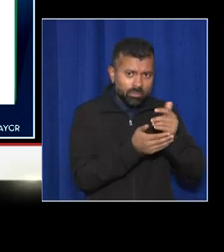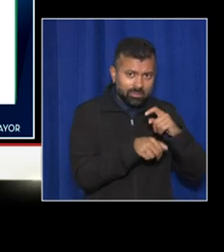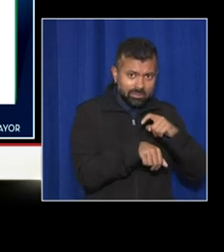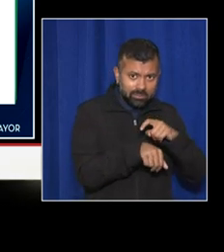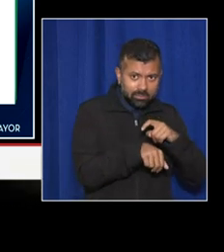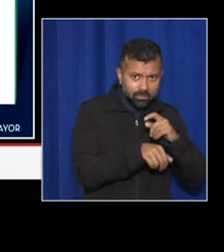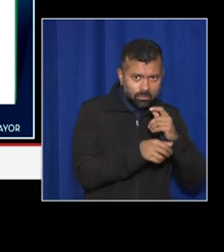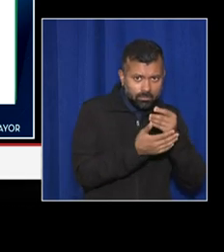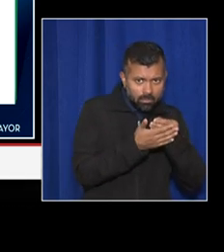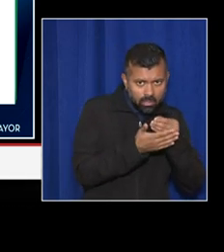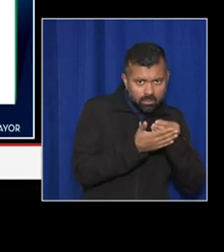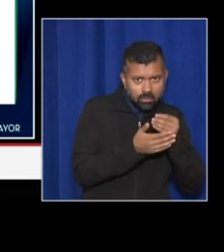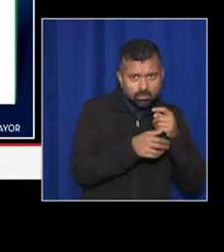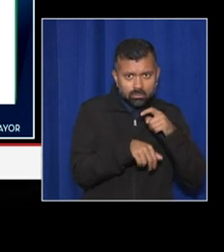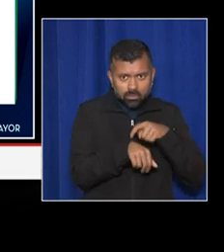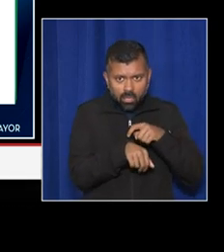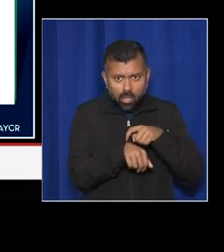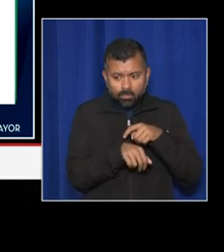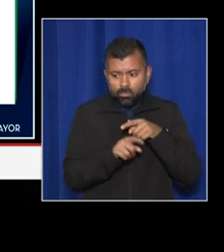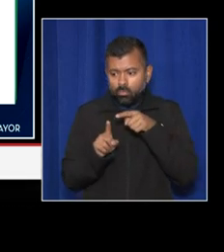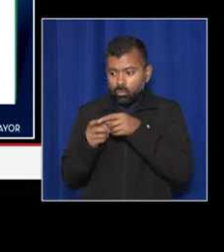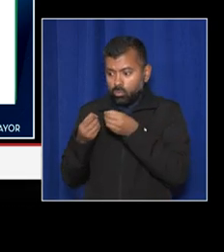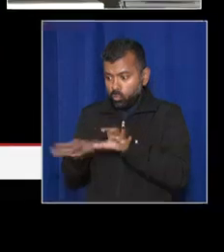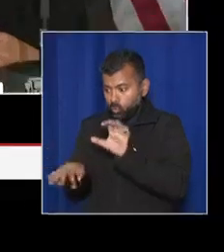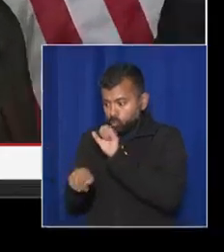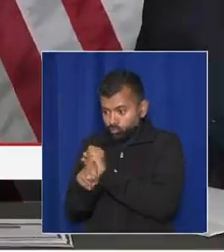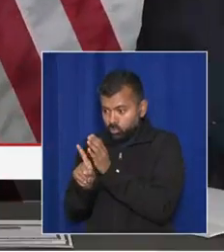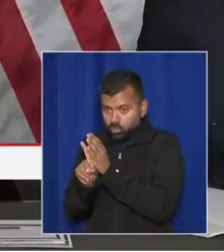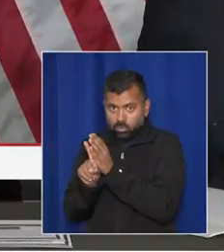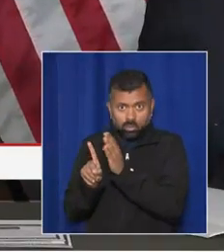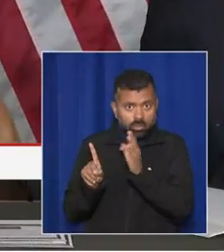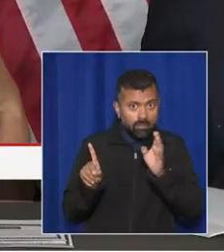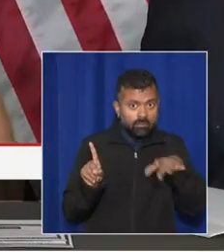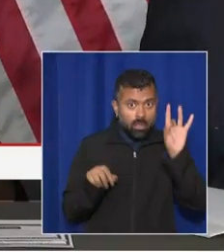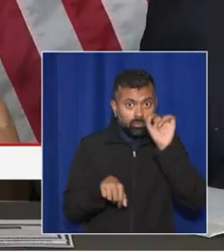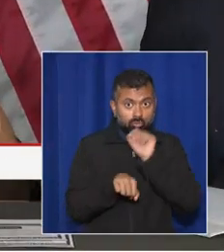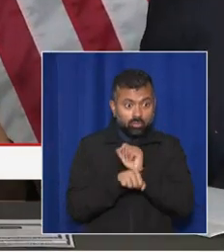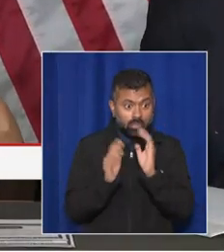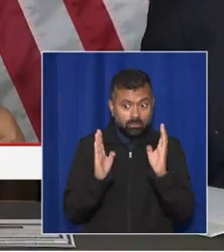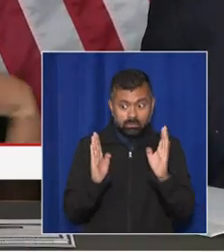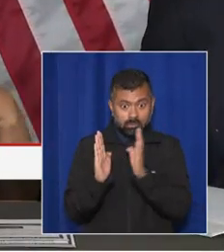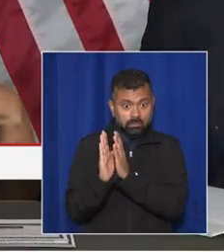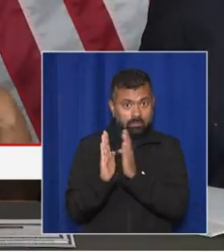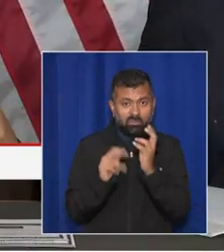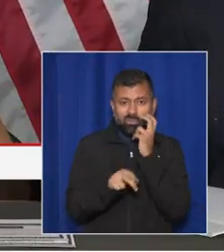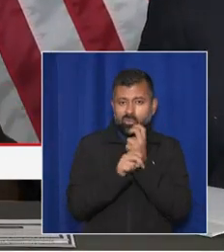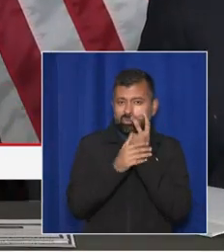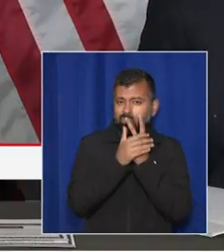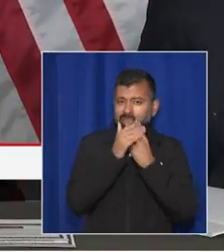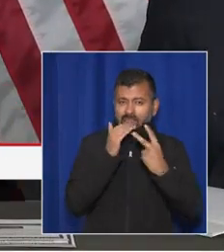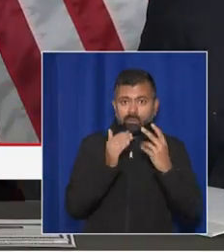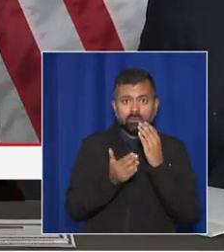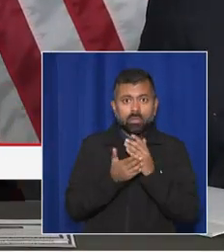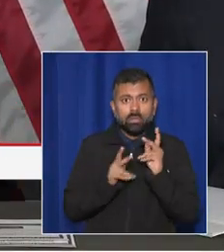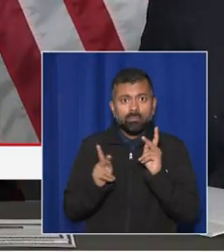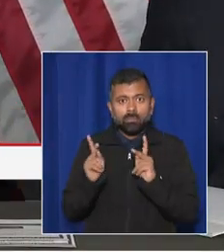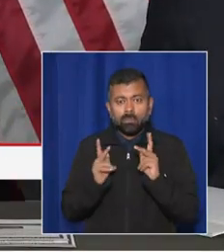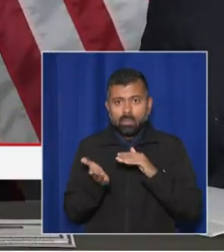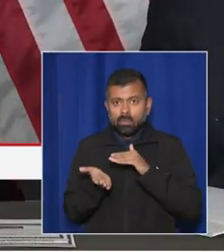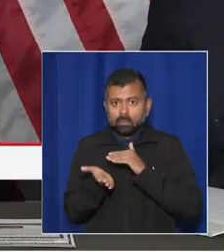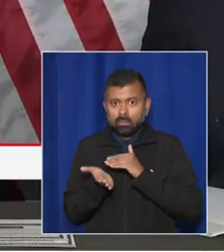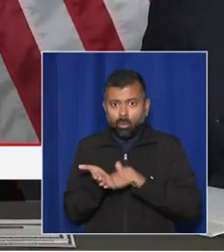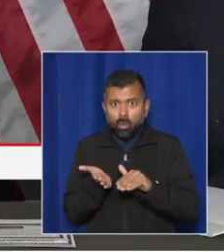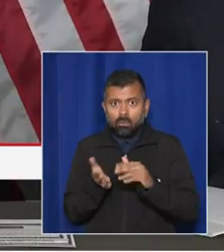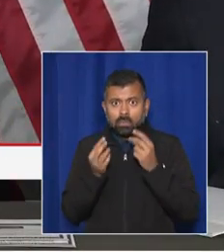won't necessarily be in the same fields or at the same pay, but we know that the